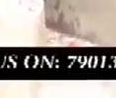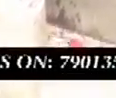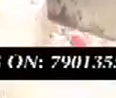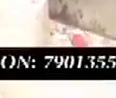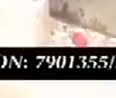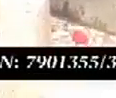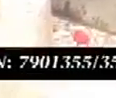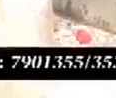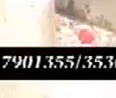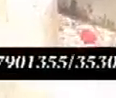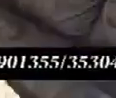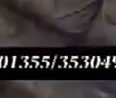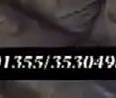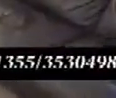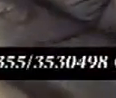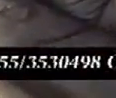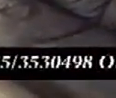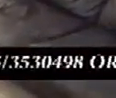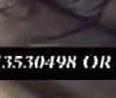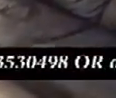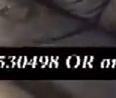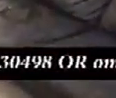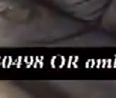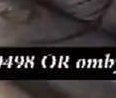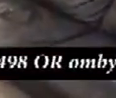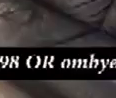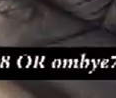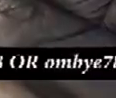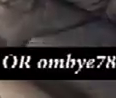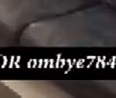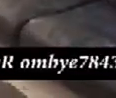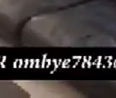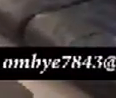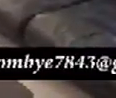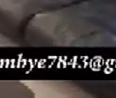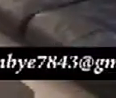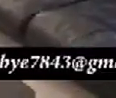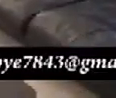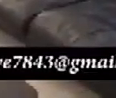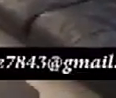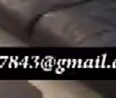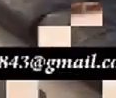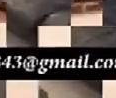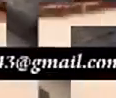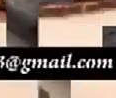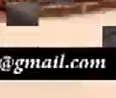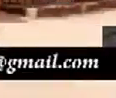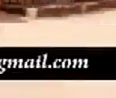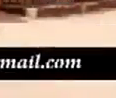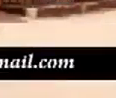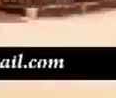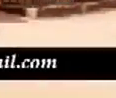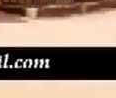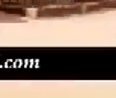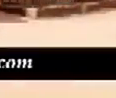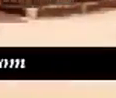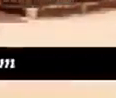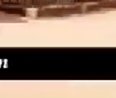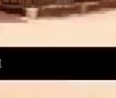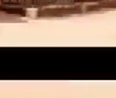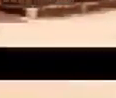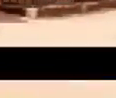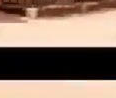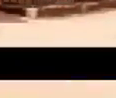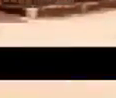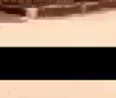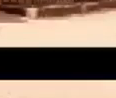rek njëg bi yomb ba bëgg a dee fu ñu nekk nag neex a xam ba bëgg a dee si gannaaw gaaraas si base bi foofu sa Farafenni lu néew rek ngay